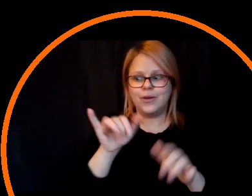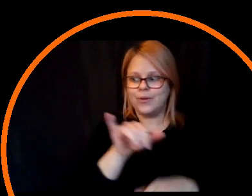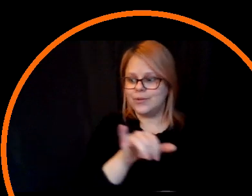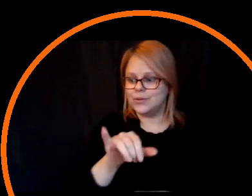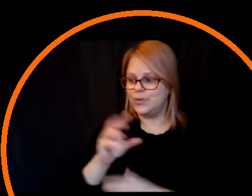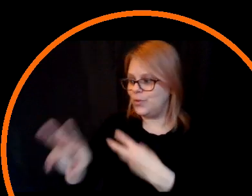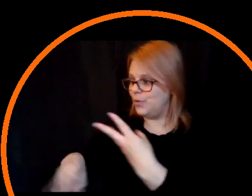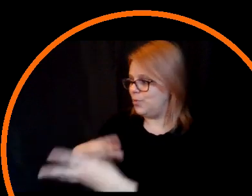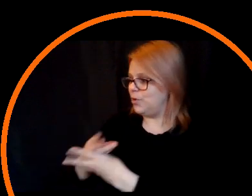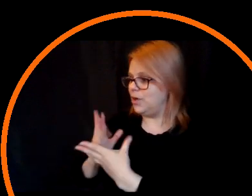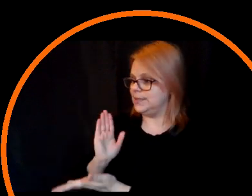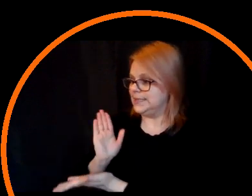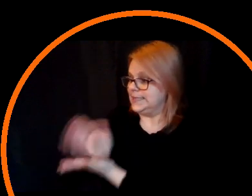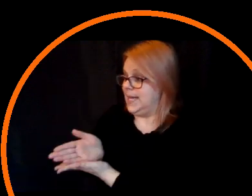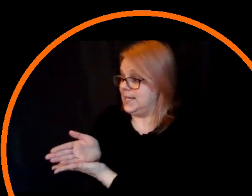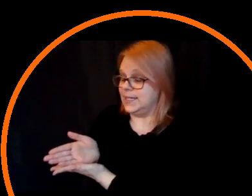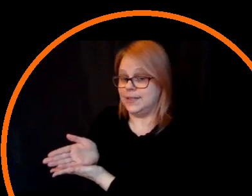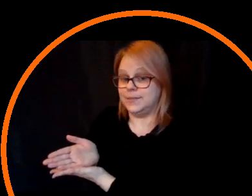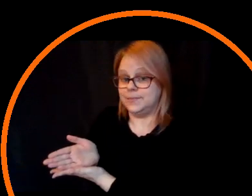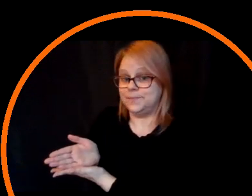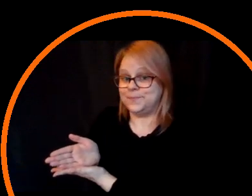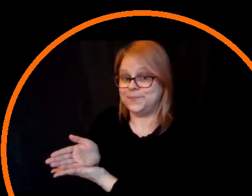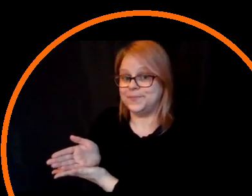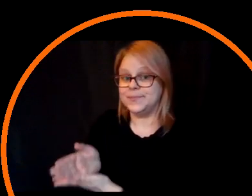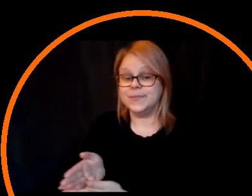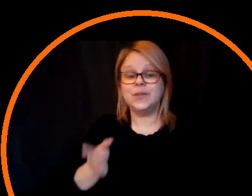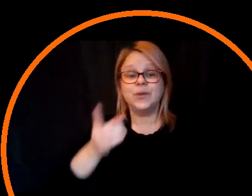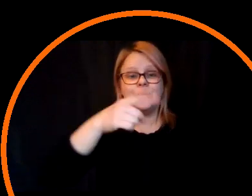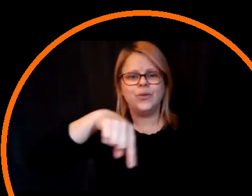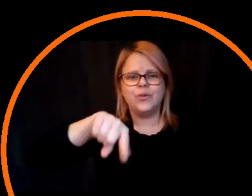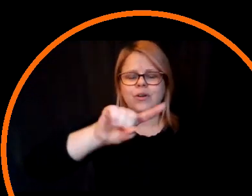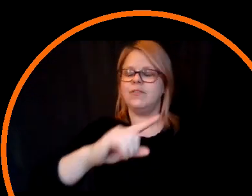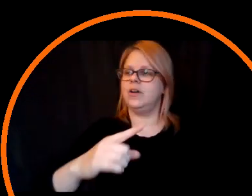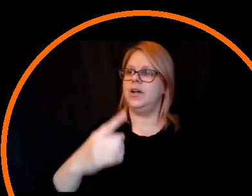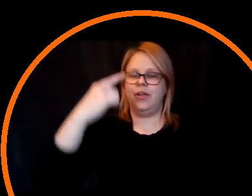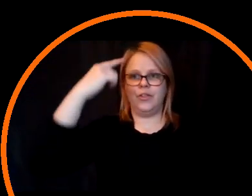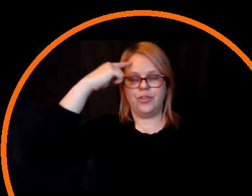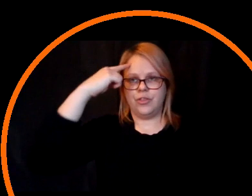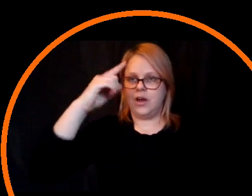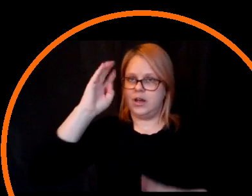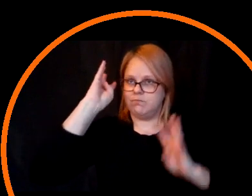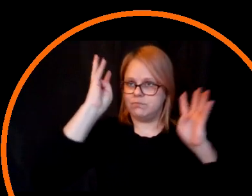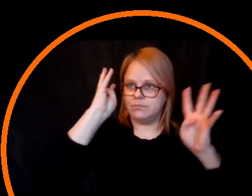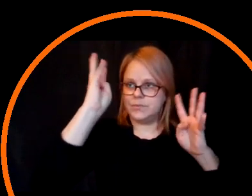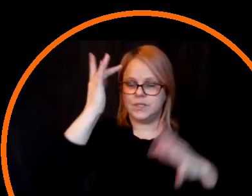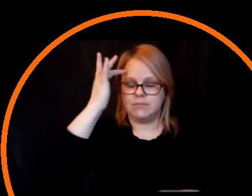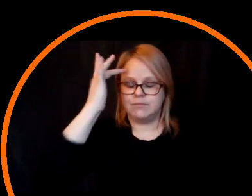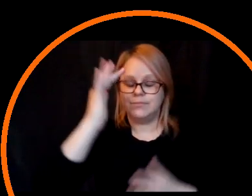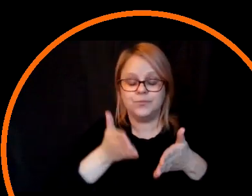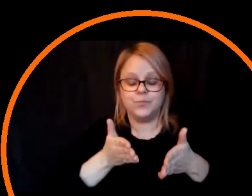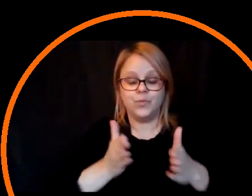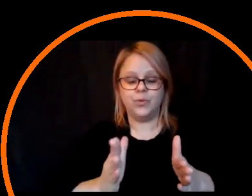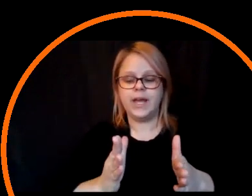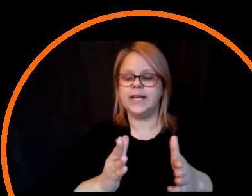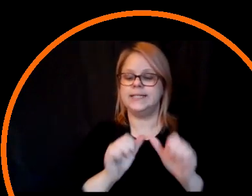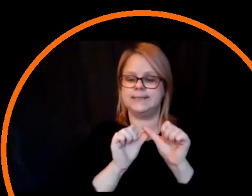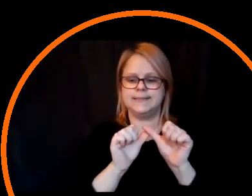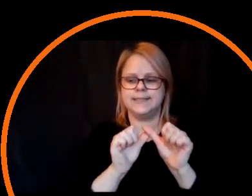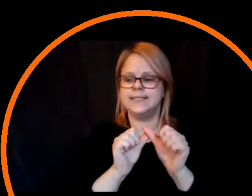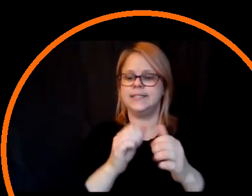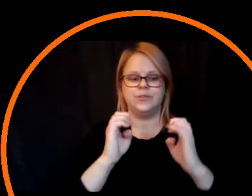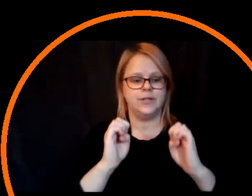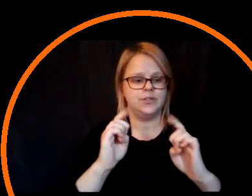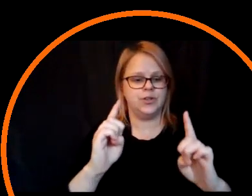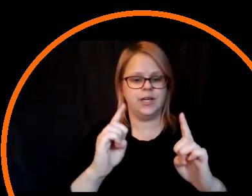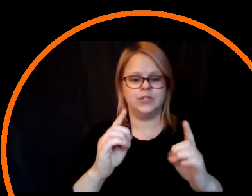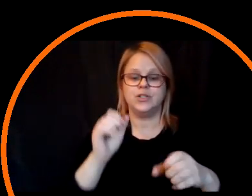a halt. You've had to find creative ways to keep up with assignments while staying motivated and focused with